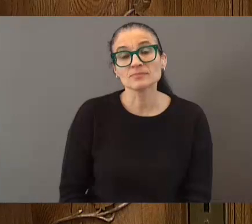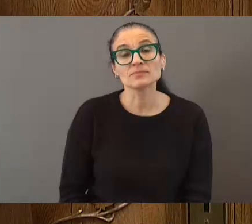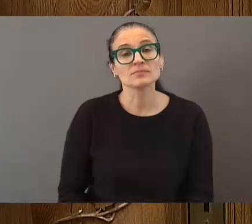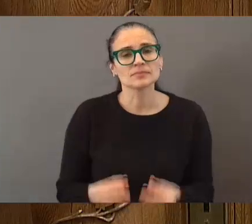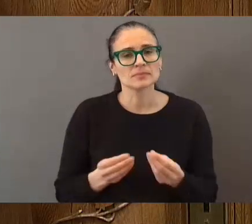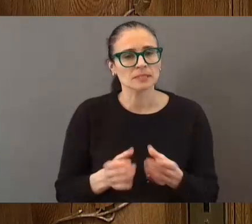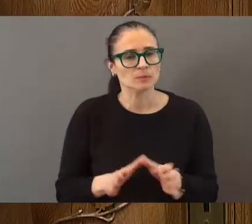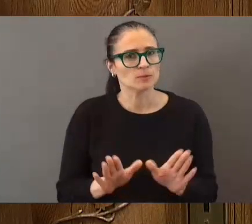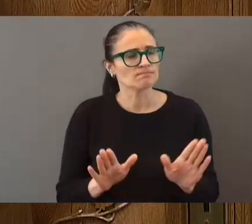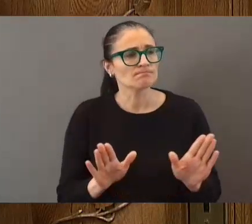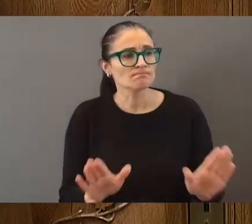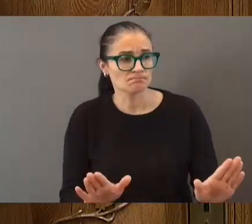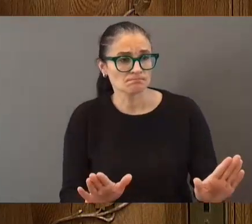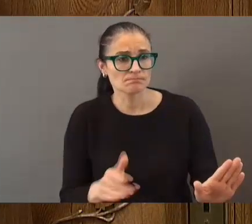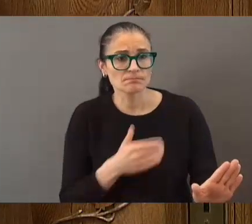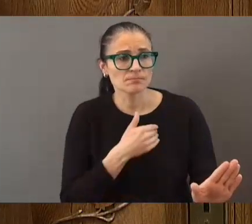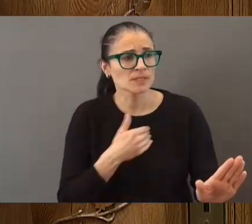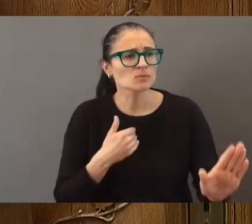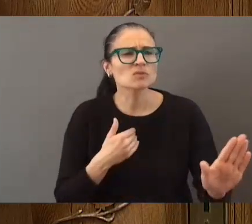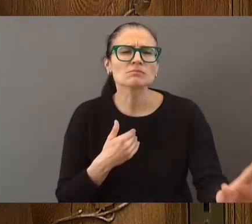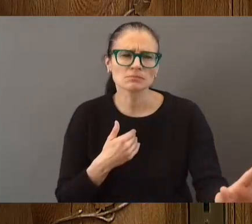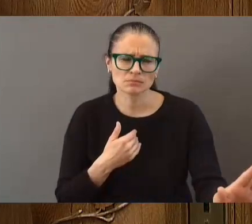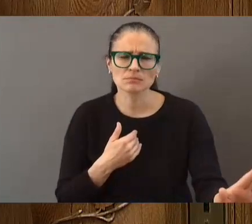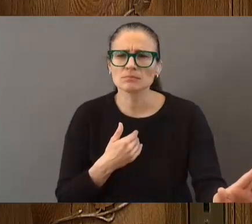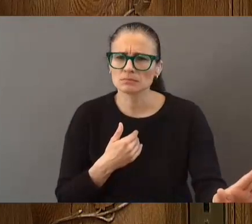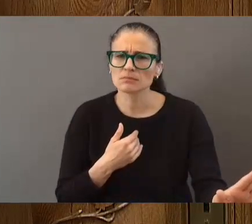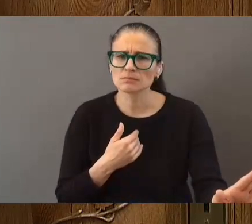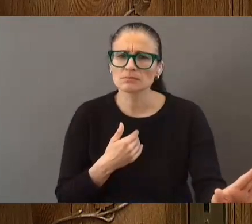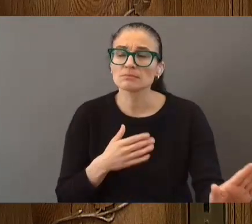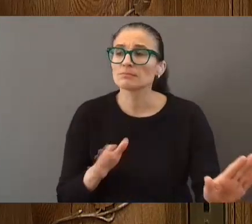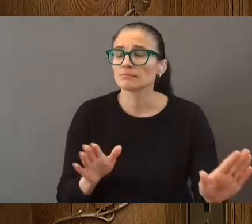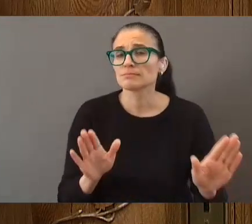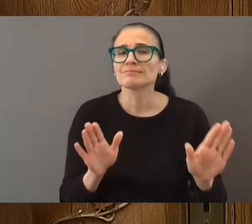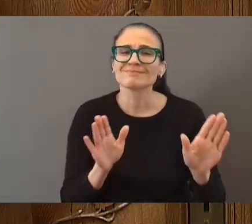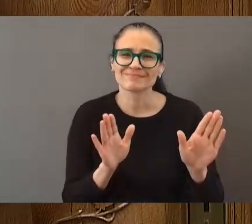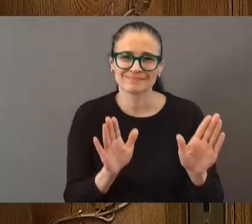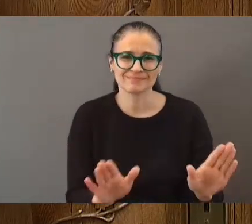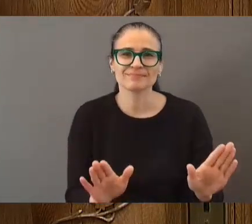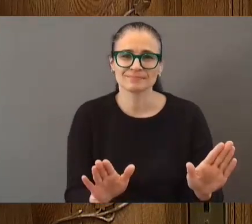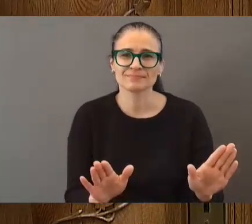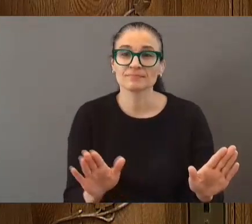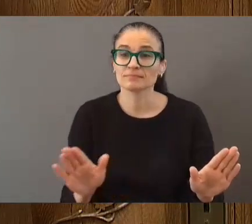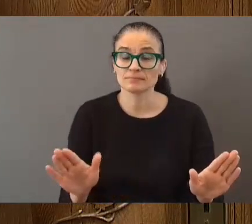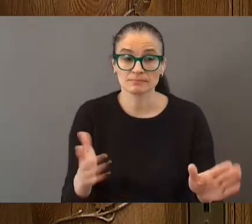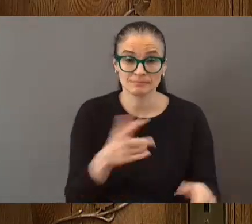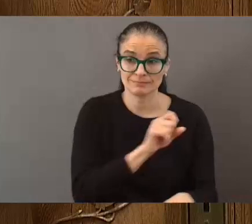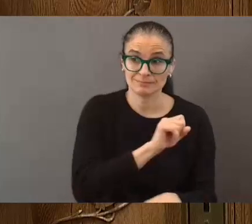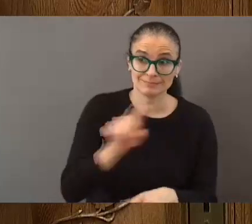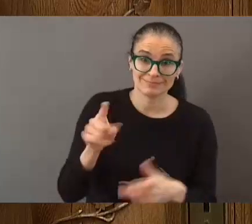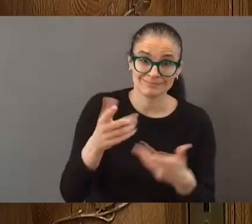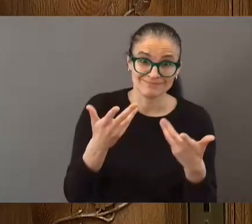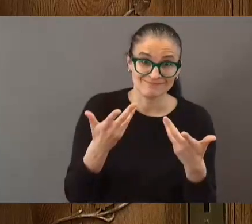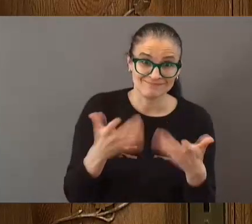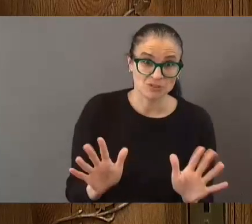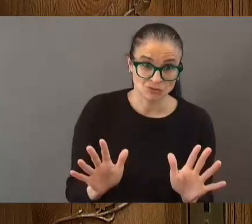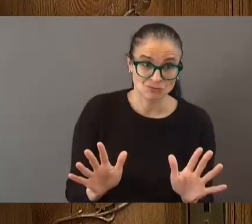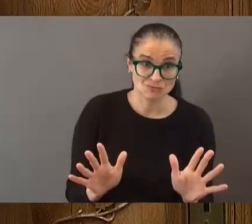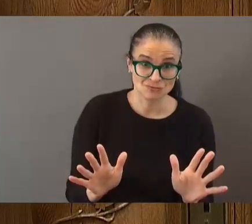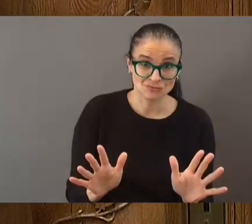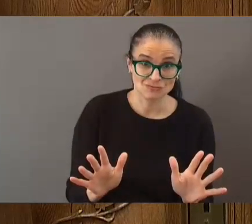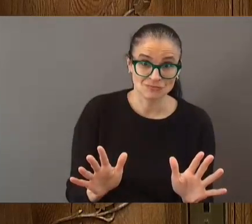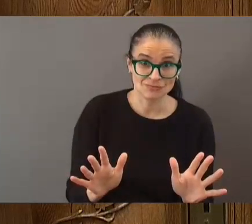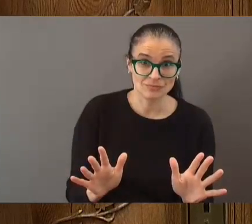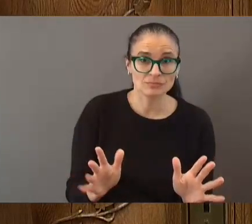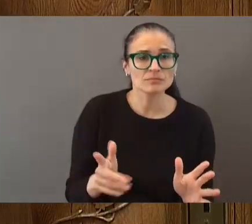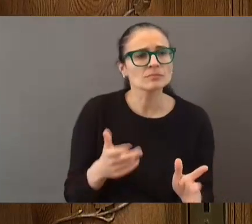14? Members, now the question has been asked. I really urge all members to be quiet now